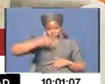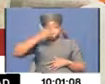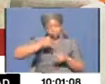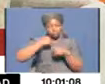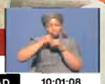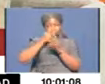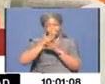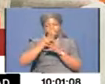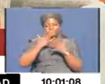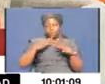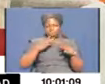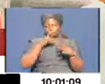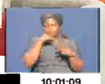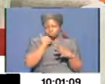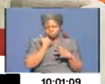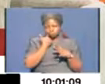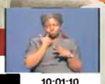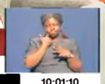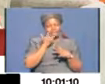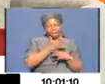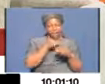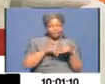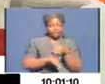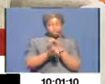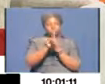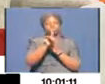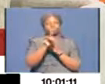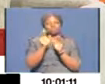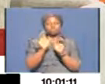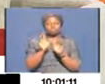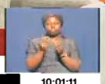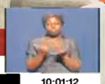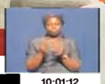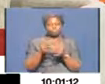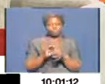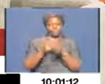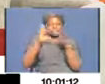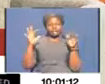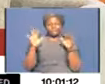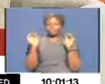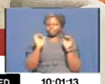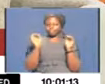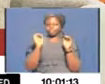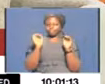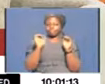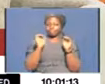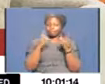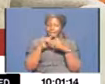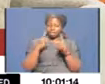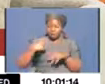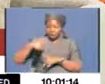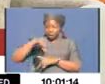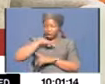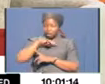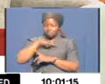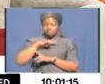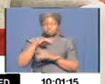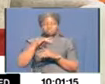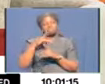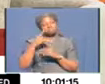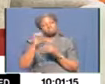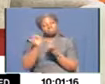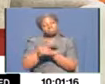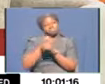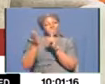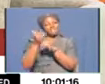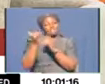you carry people along with you, don't disintegrate. Otherwise, we are not going anywhere.